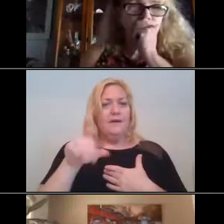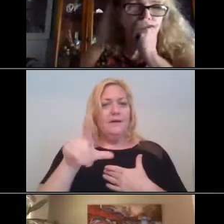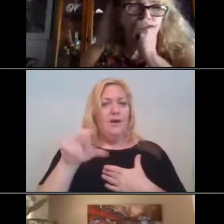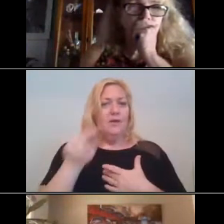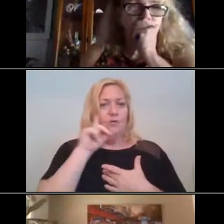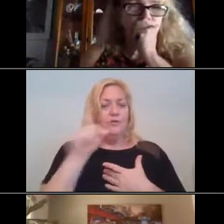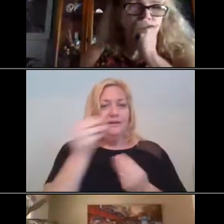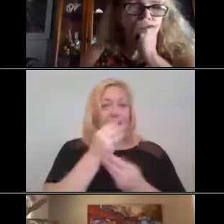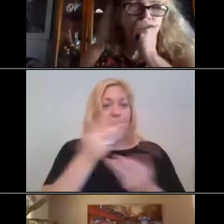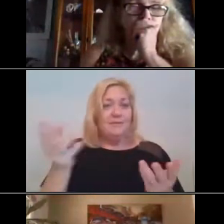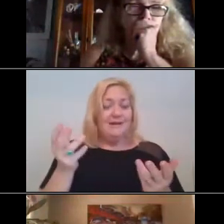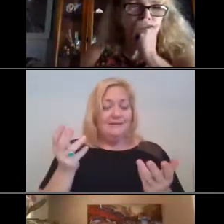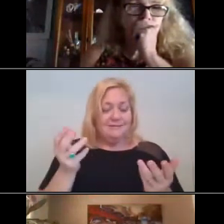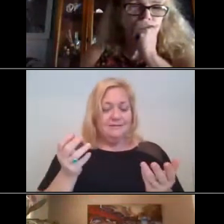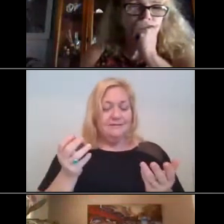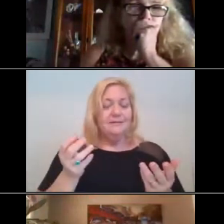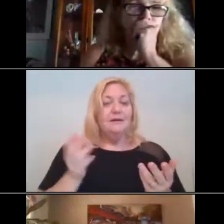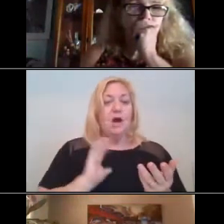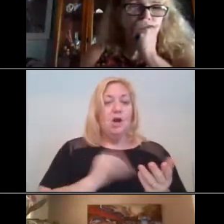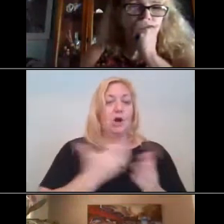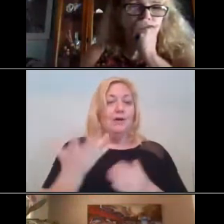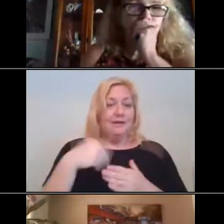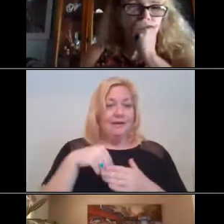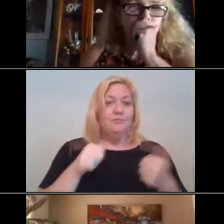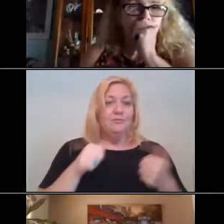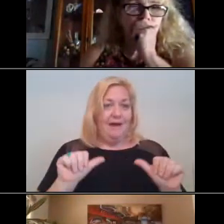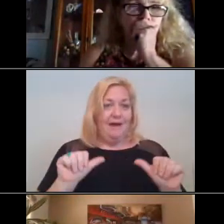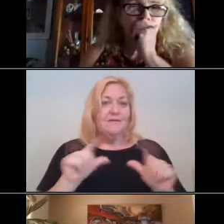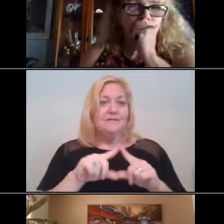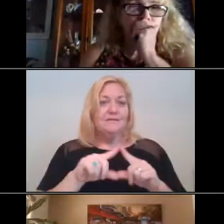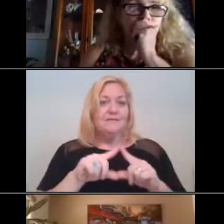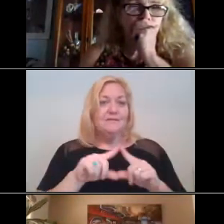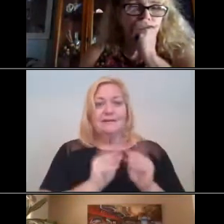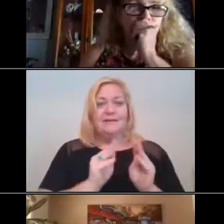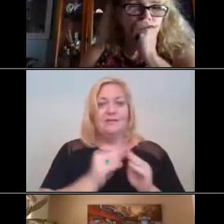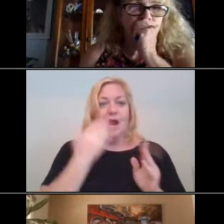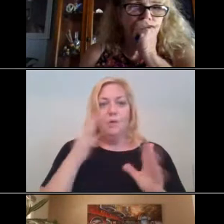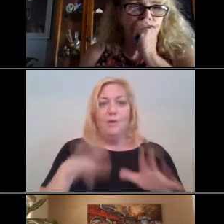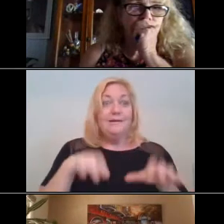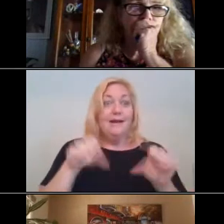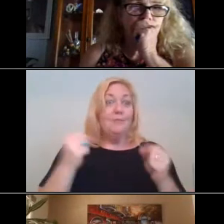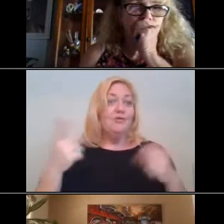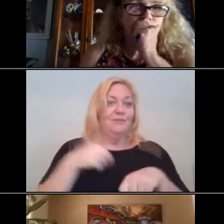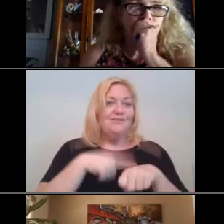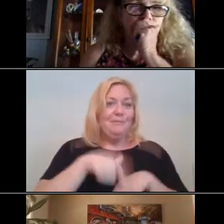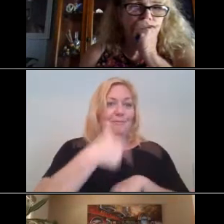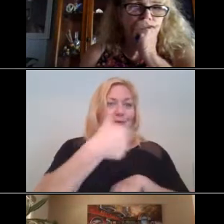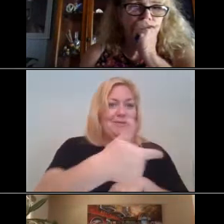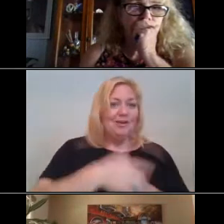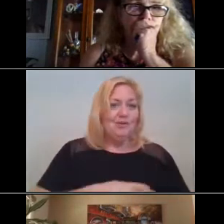updates on our engagement efforts in the listening session. So I don't want to take up too much time. I'll pass back to you.